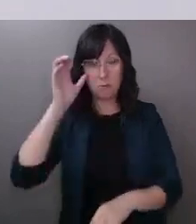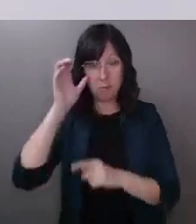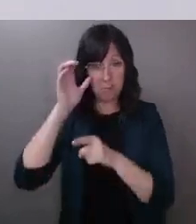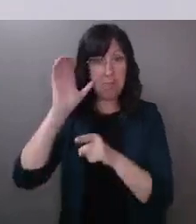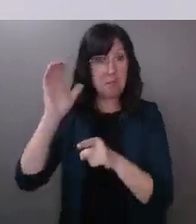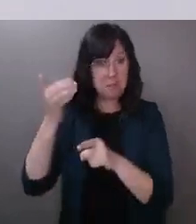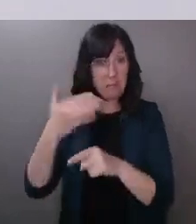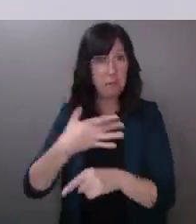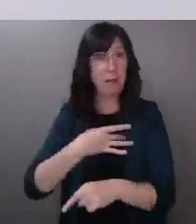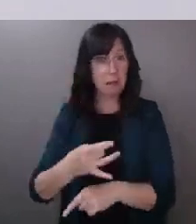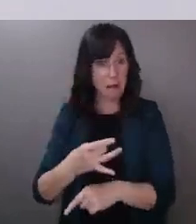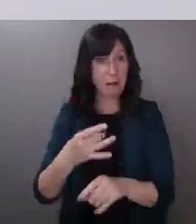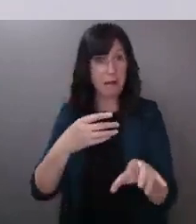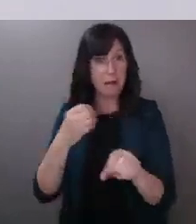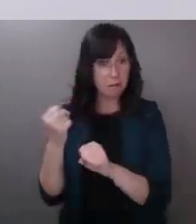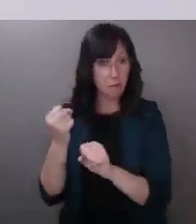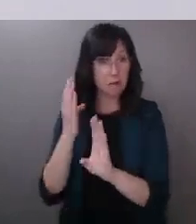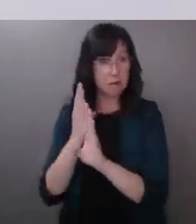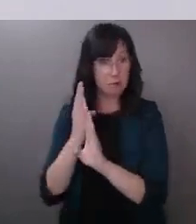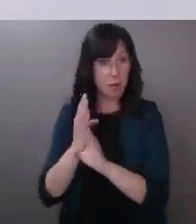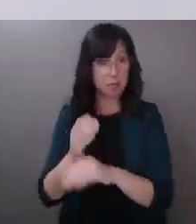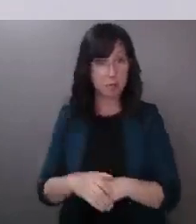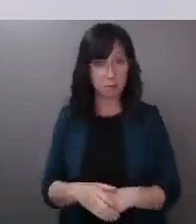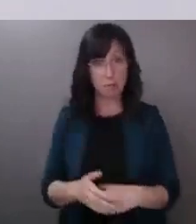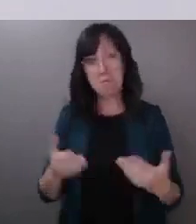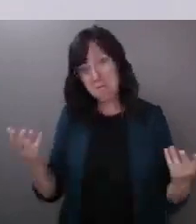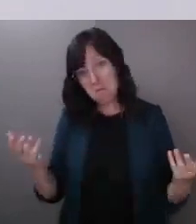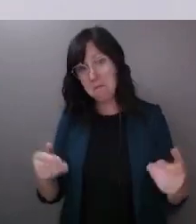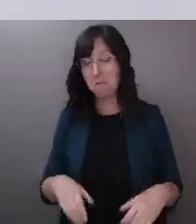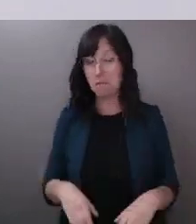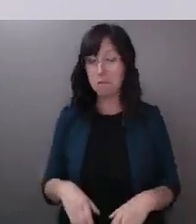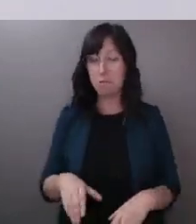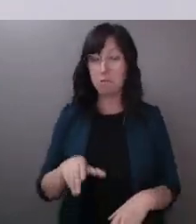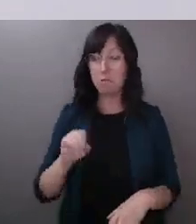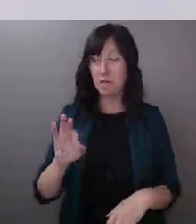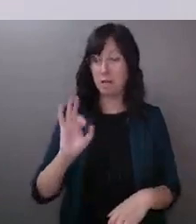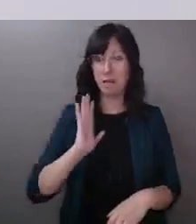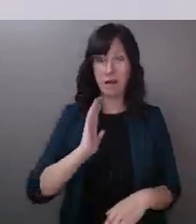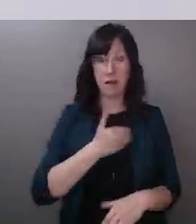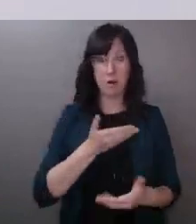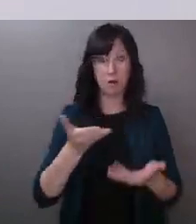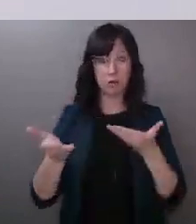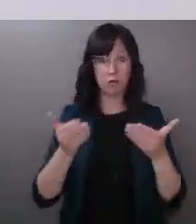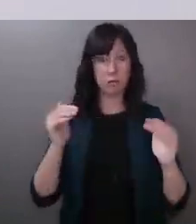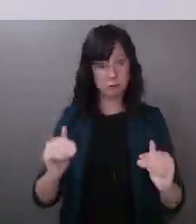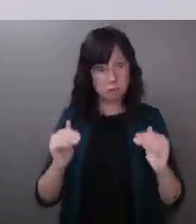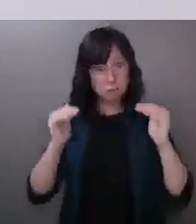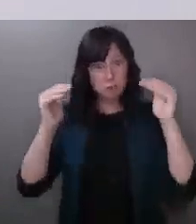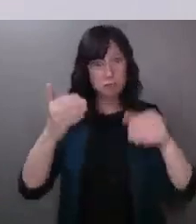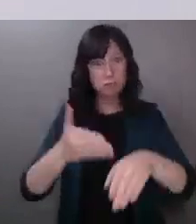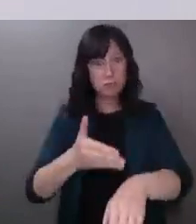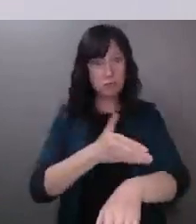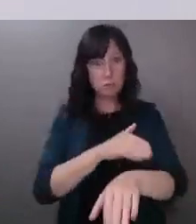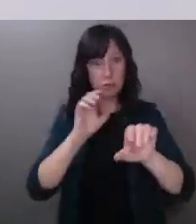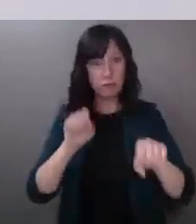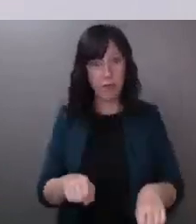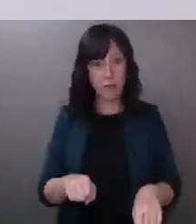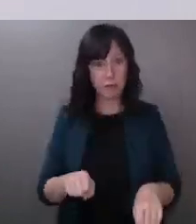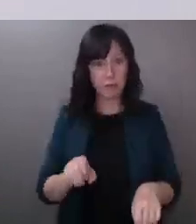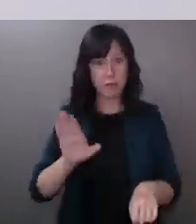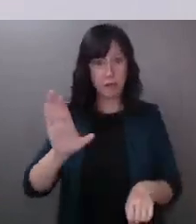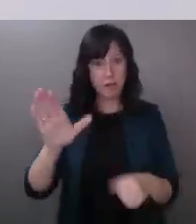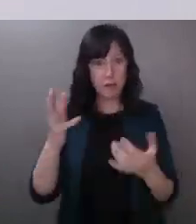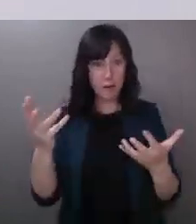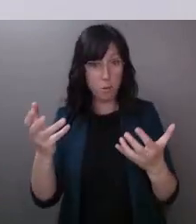the express service. And so if we have an opportunity to deliver better service to customers based on their requests, their